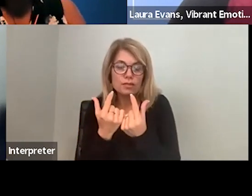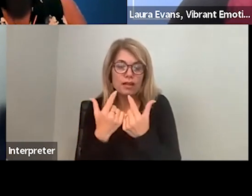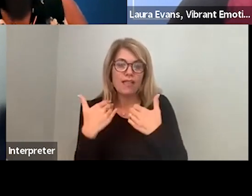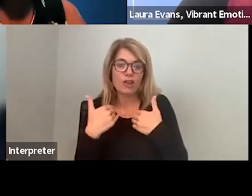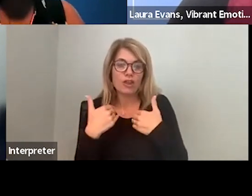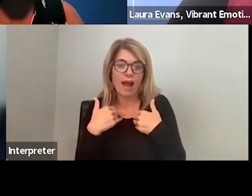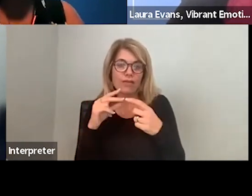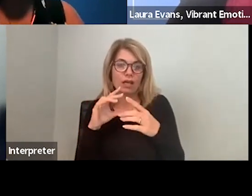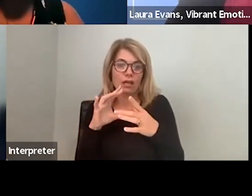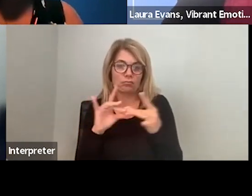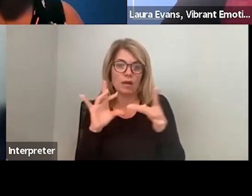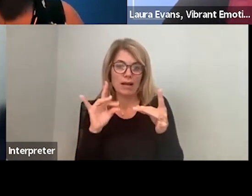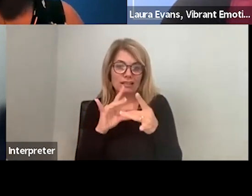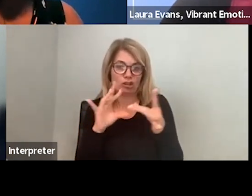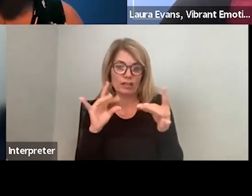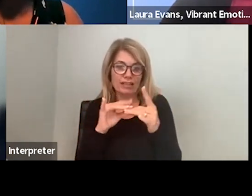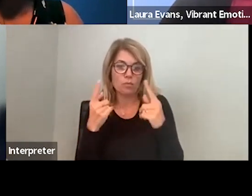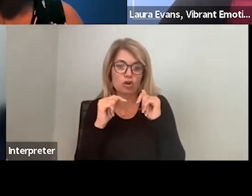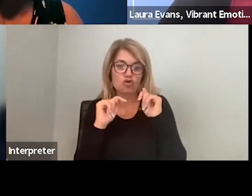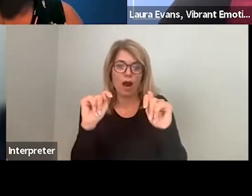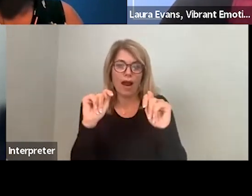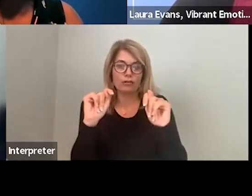one size fits all message that works for